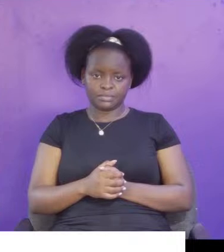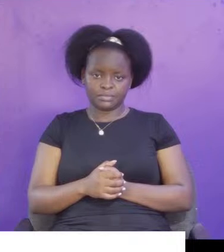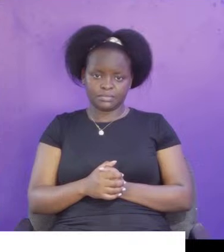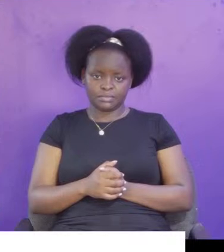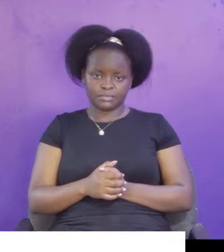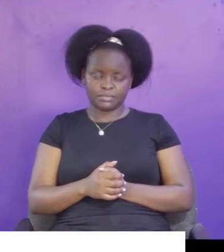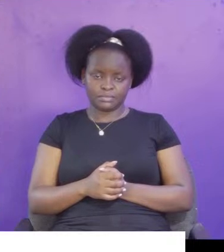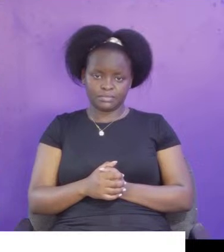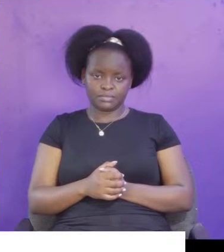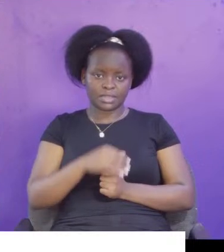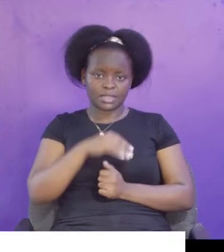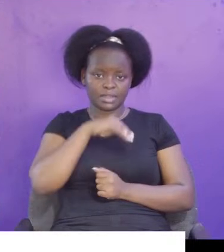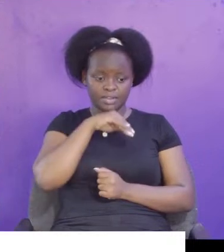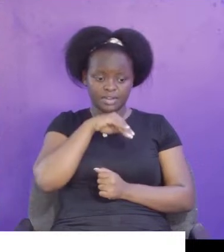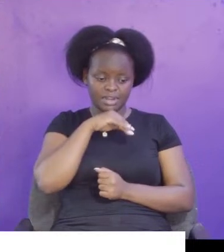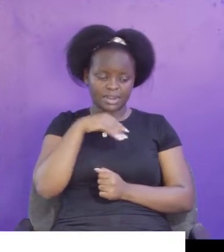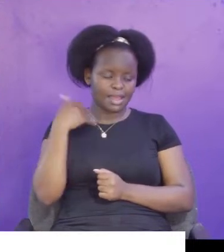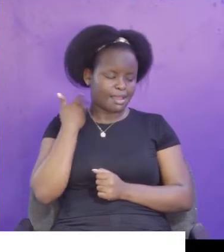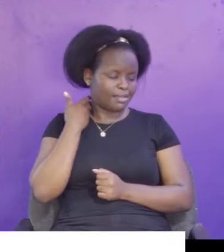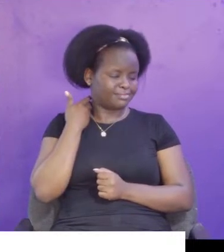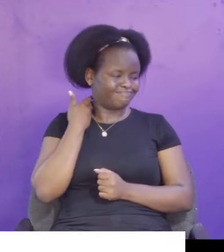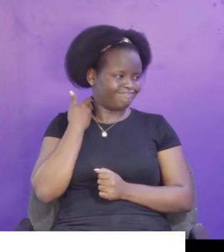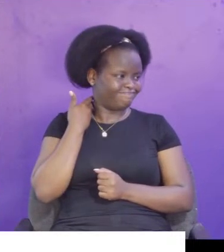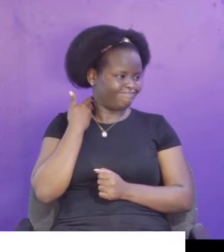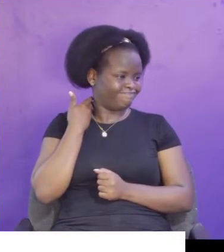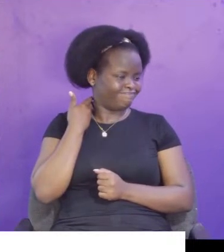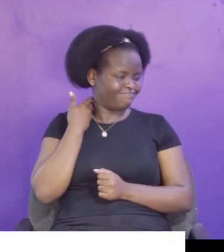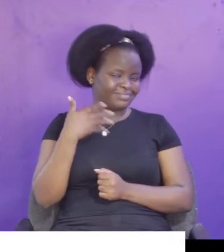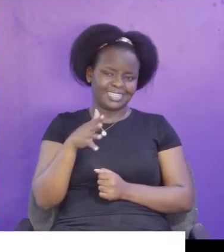Raila hated dishonesty.